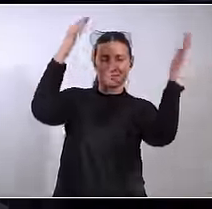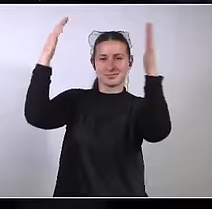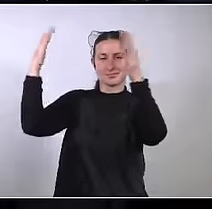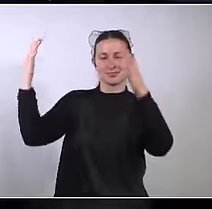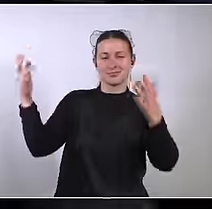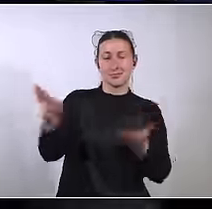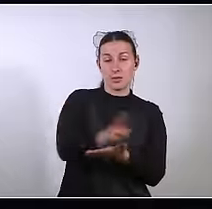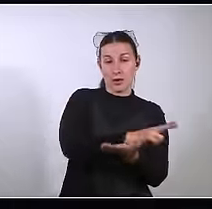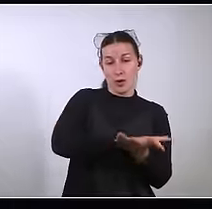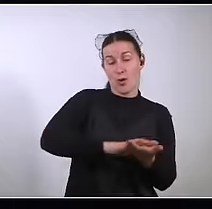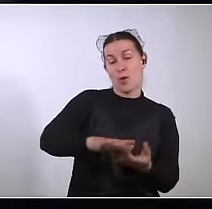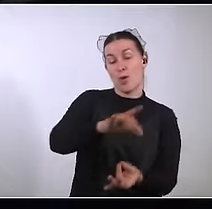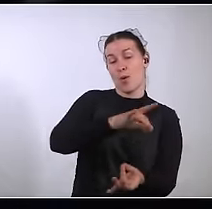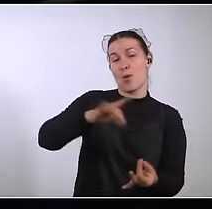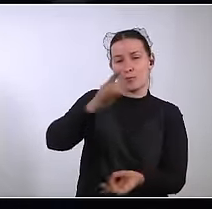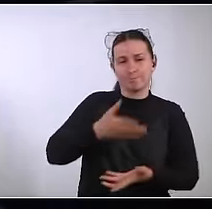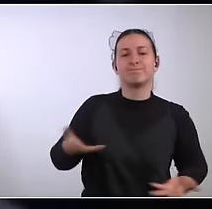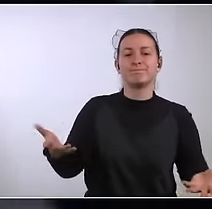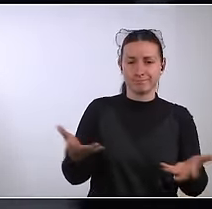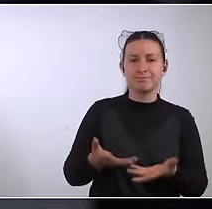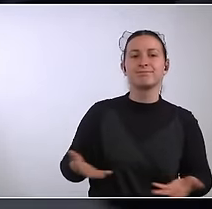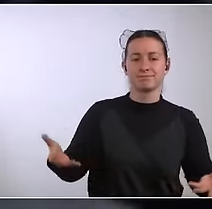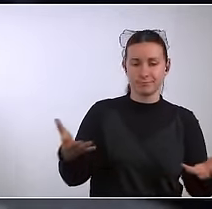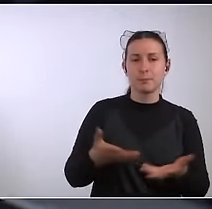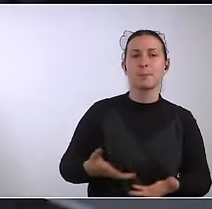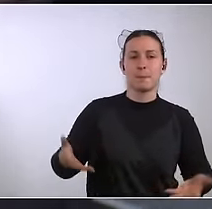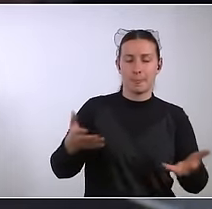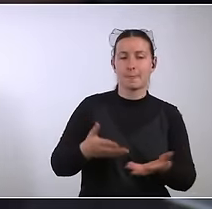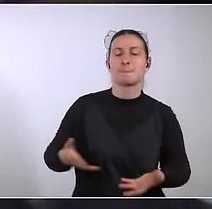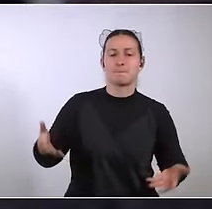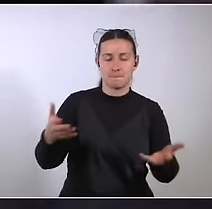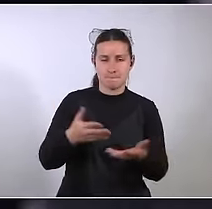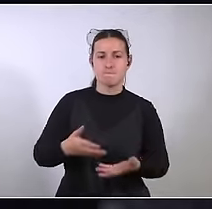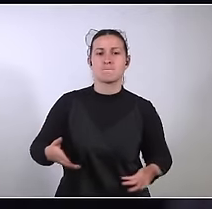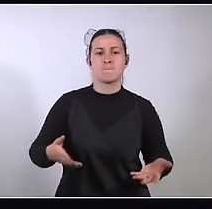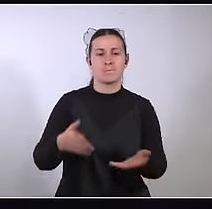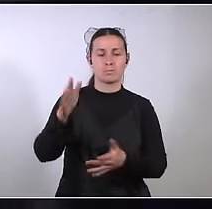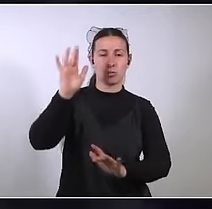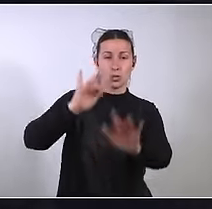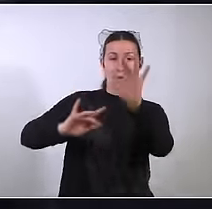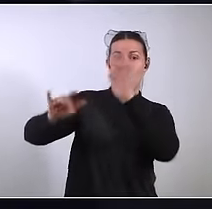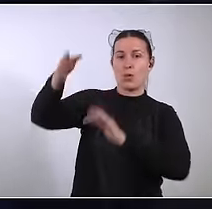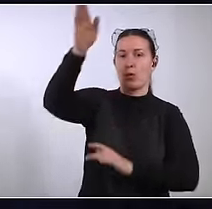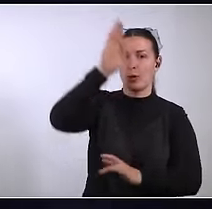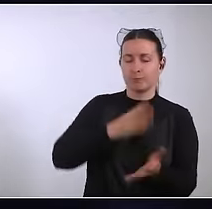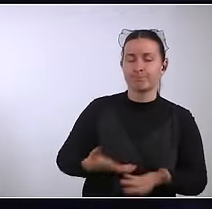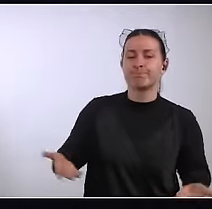The Holy Ghost is in this place. La gloria de Dios está aquí en este lugar.